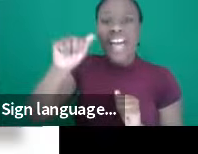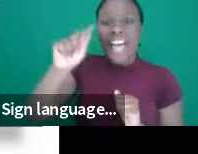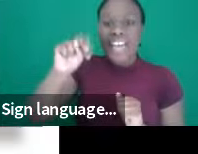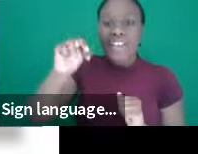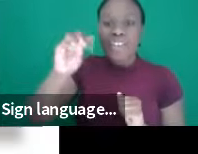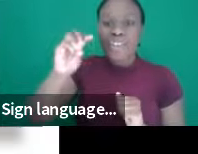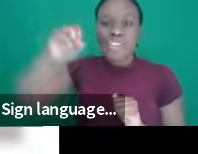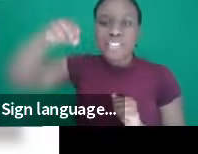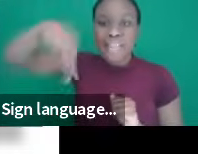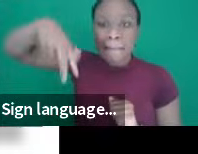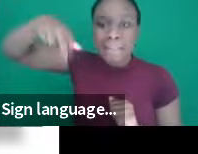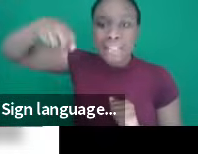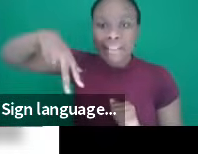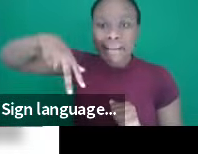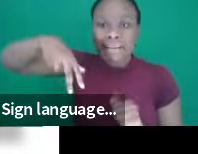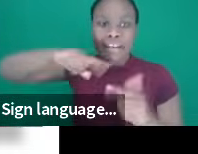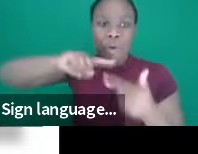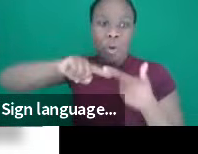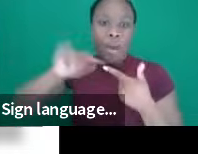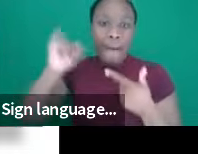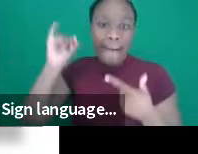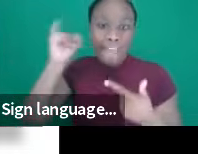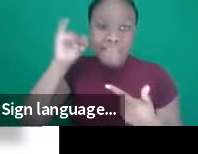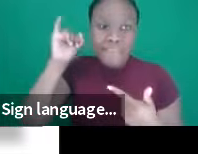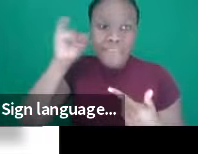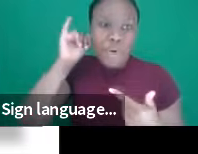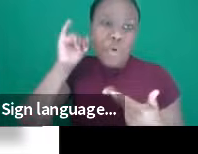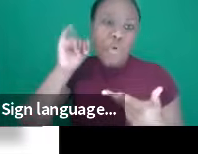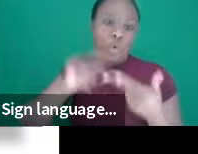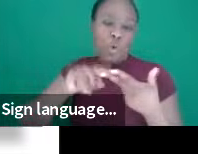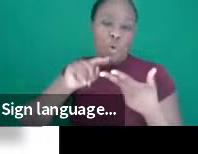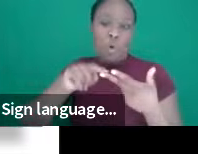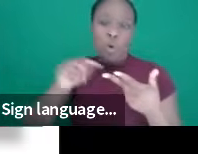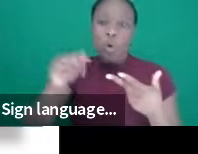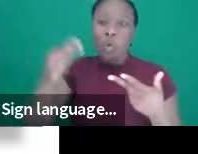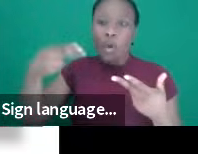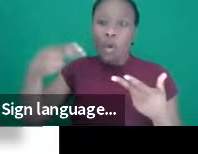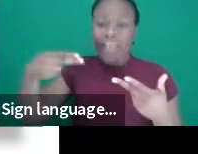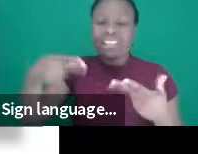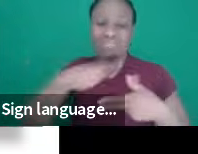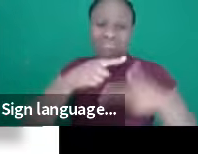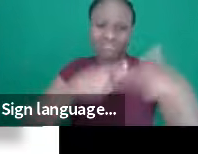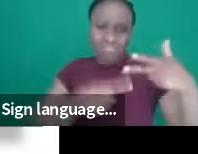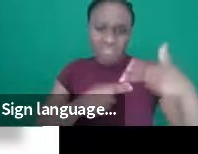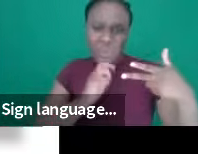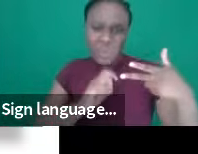be tax compliant via your laptop or desktop, you can log on to our website. It's